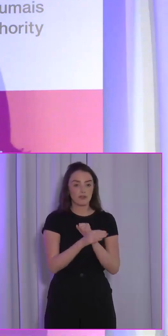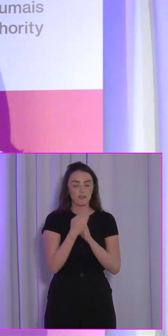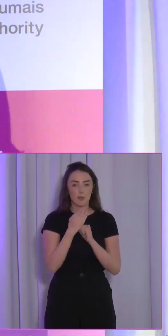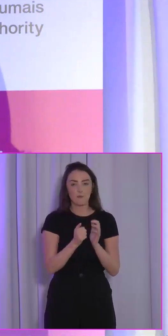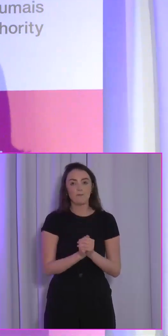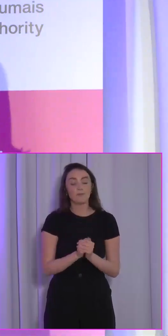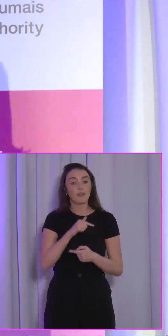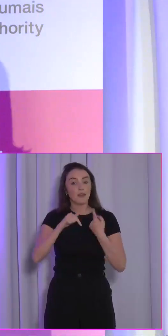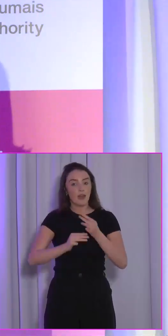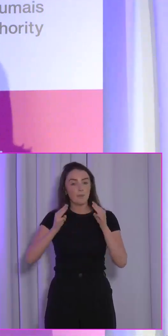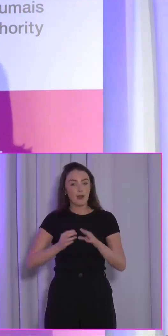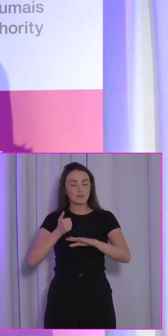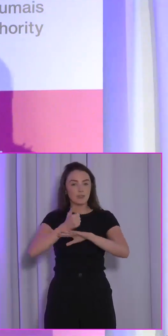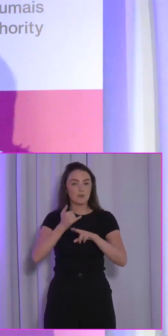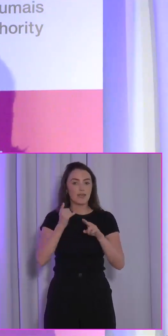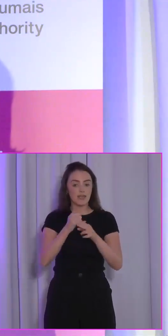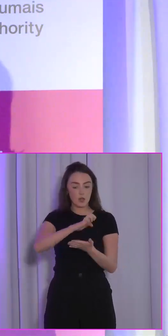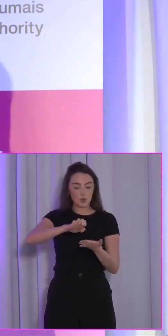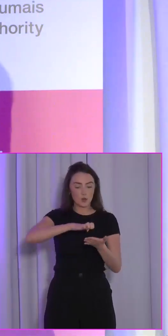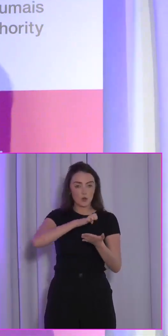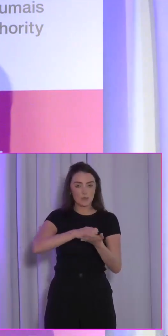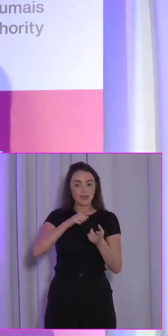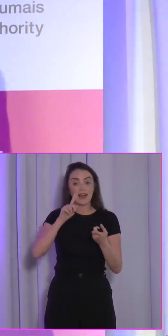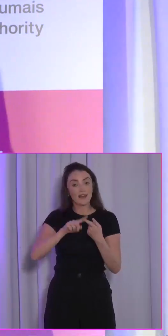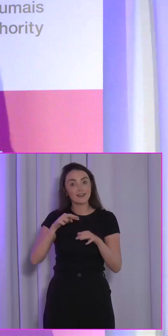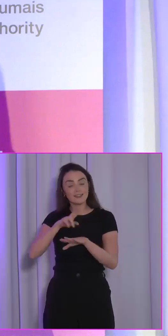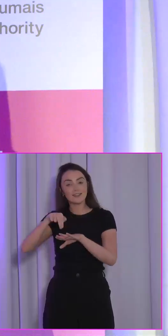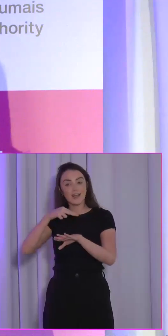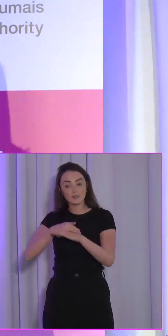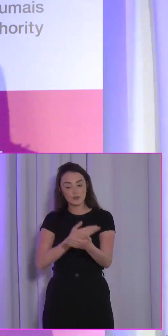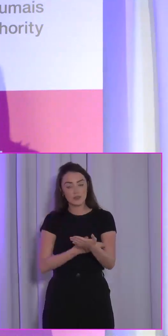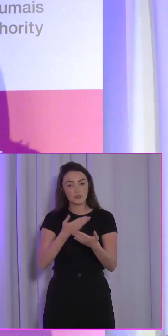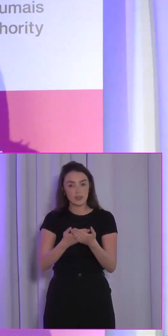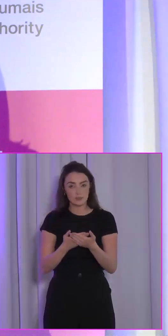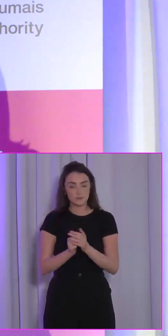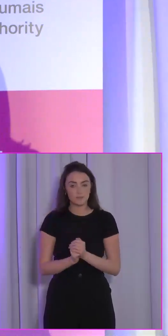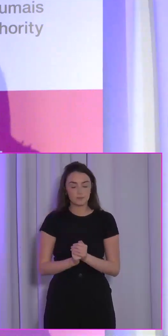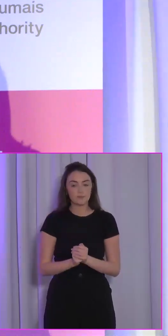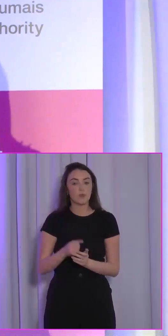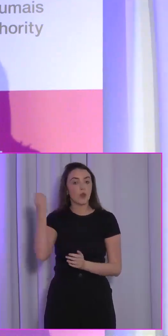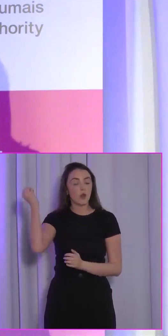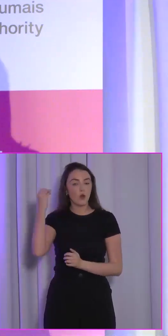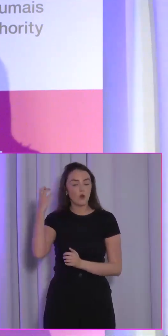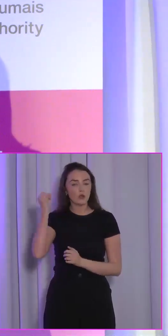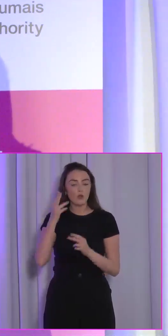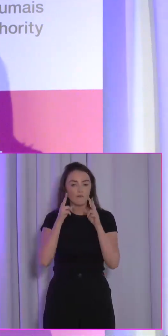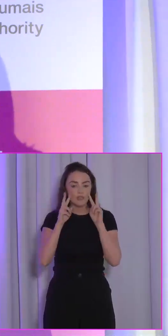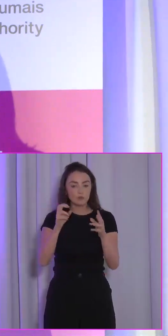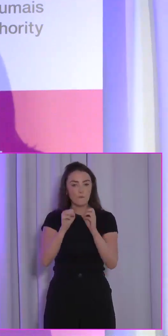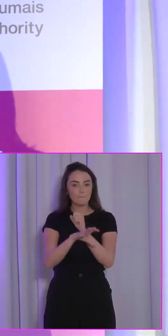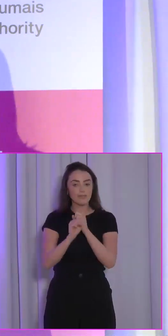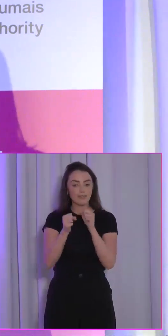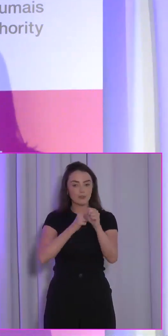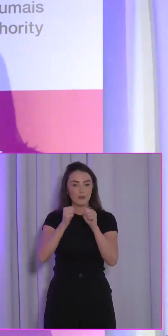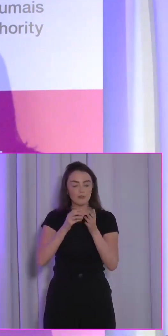out in European and national legislation. So the Audiovisual Media Services Directive requires